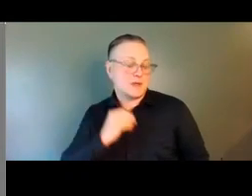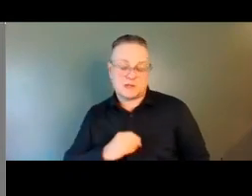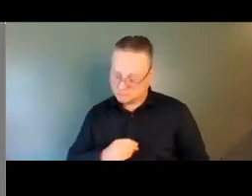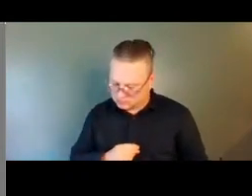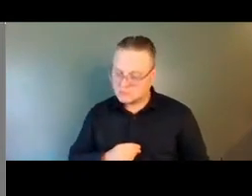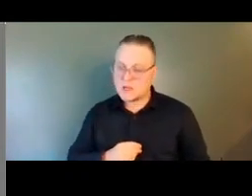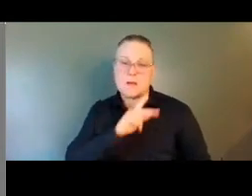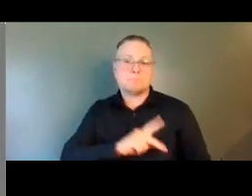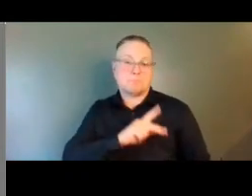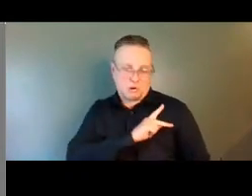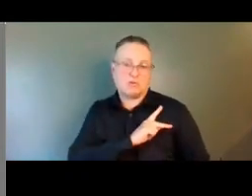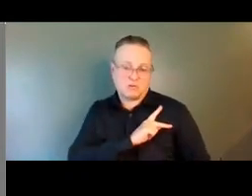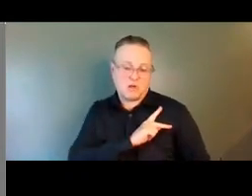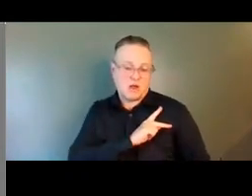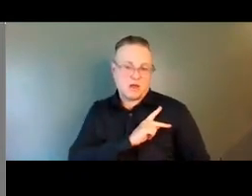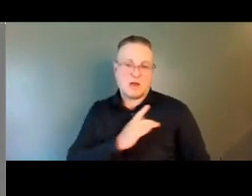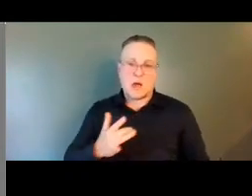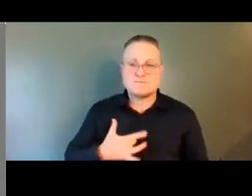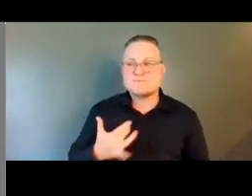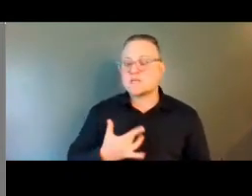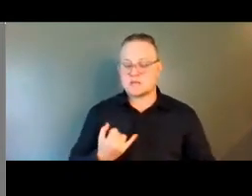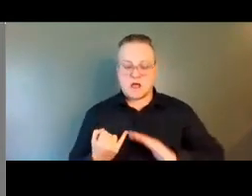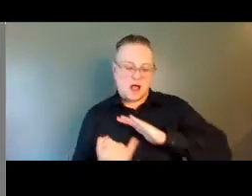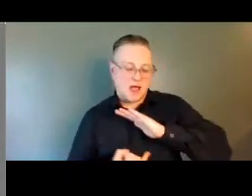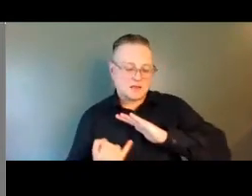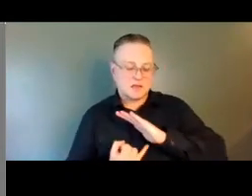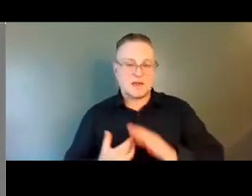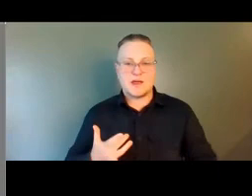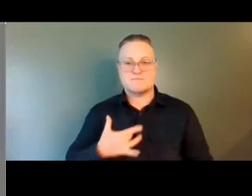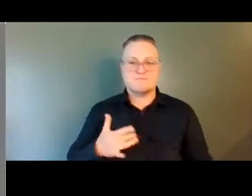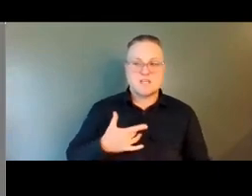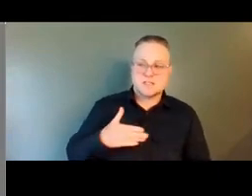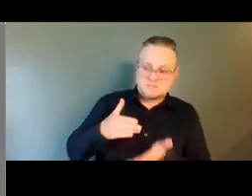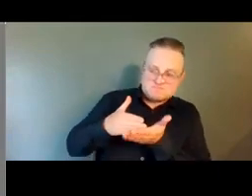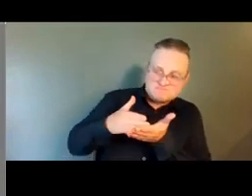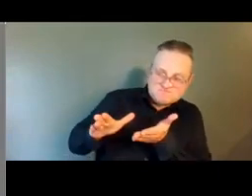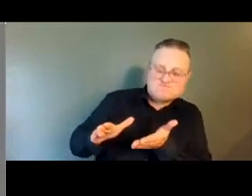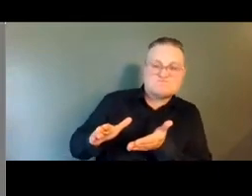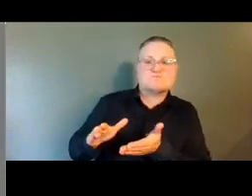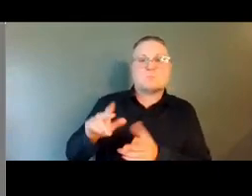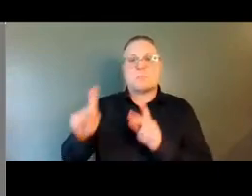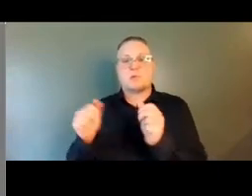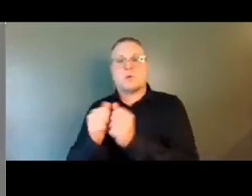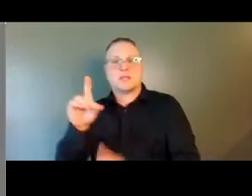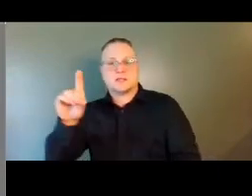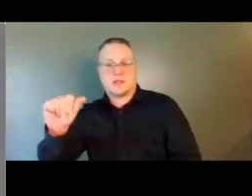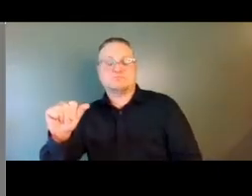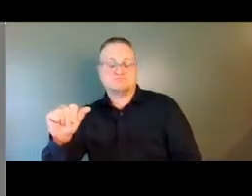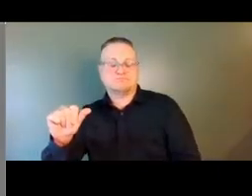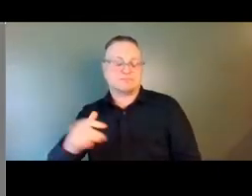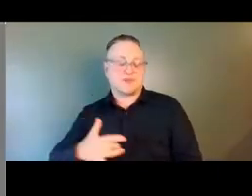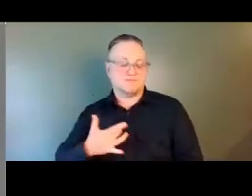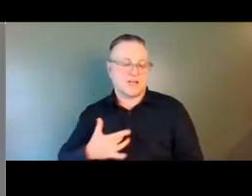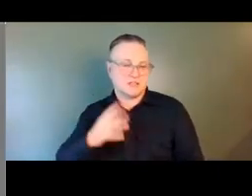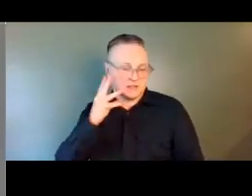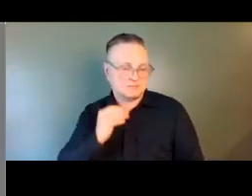and isolation that people with disabilities are exposed to. And I felt and